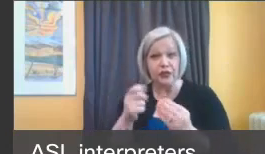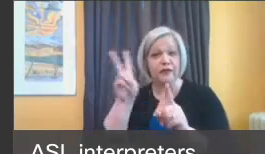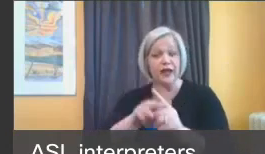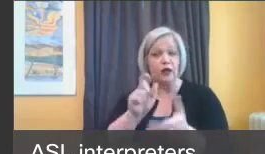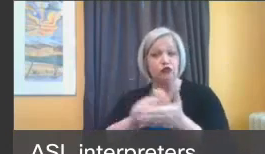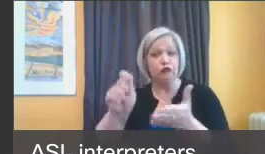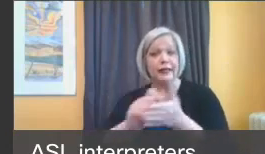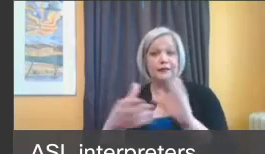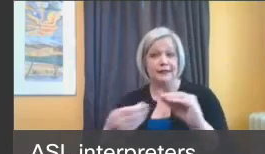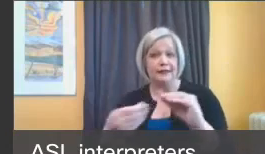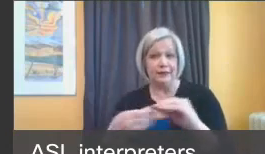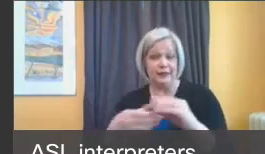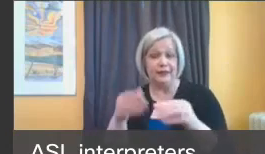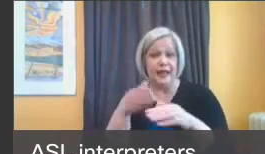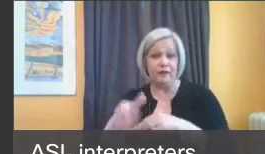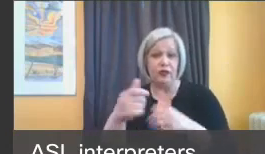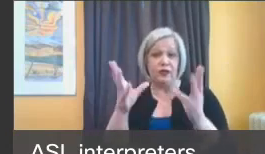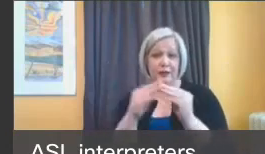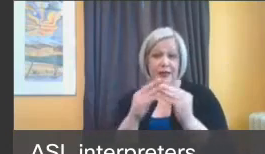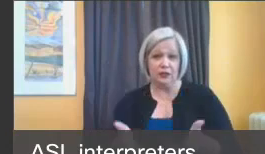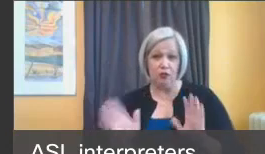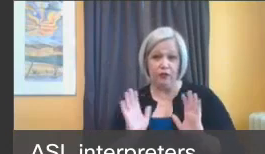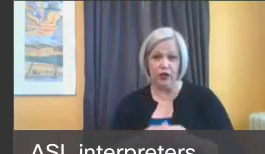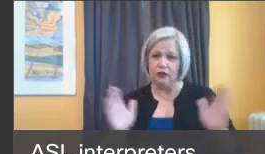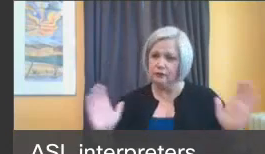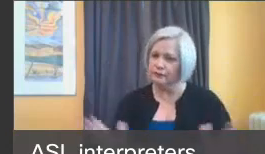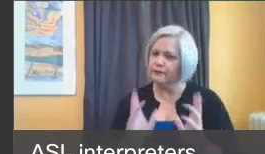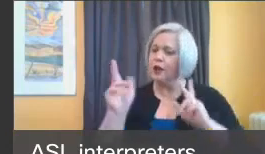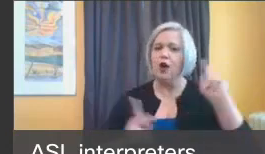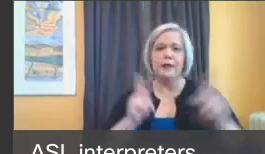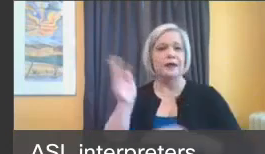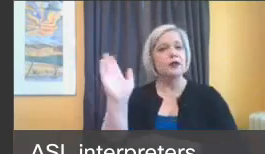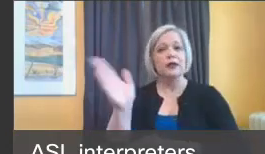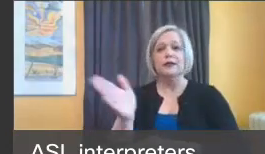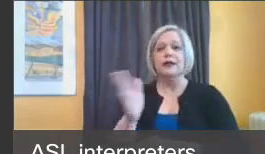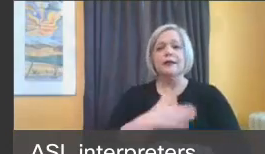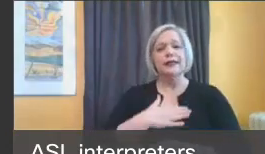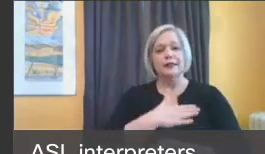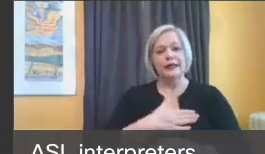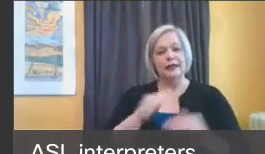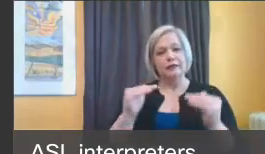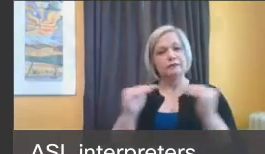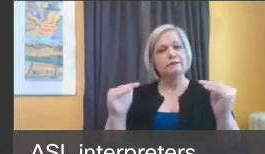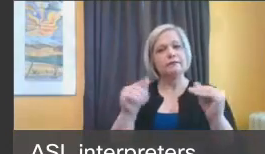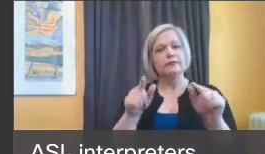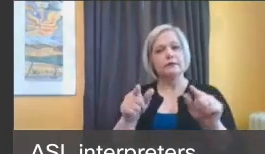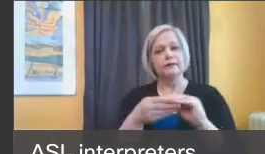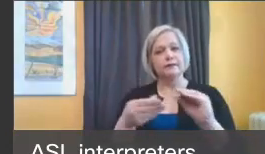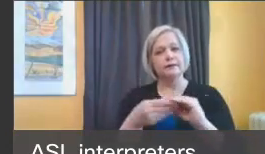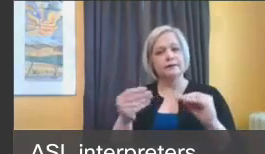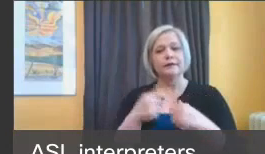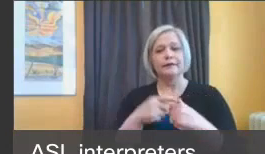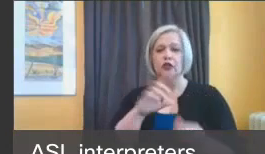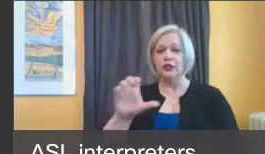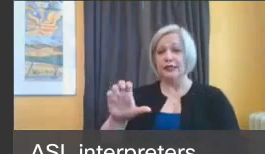for inclusion in the proceedings. I urge all persons making presentations to be judicious in their statements and keep the civil rights